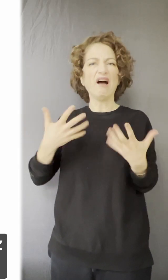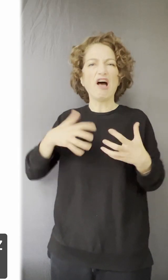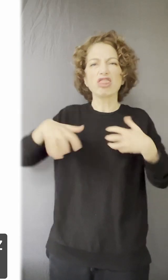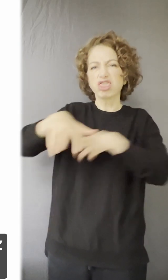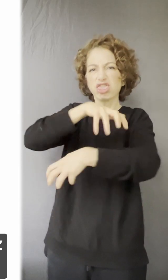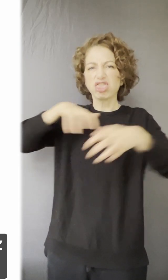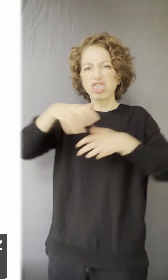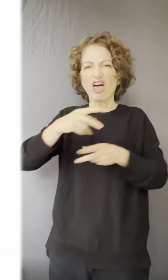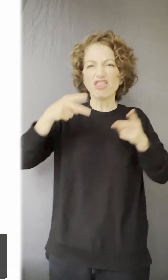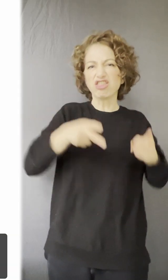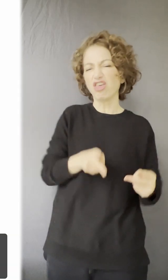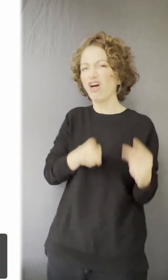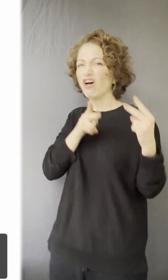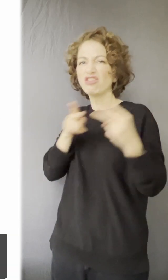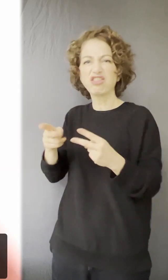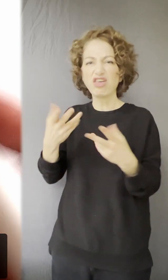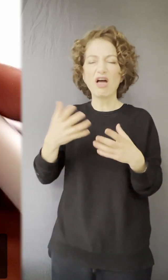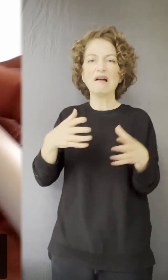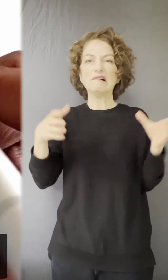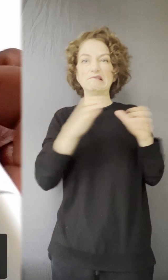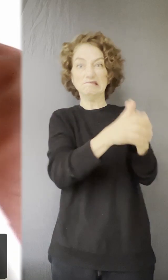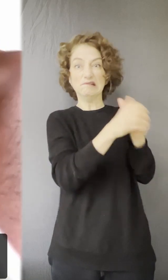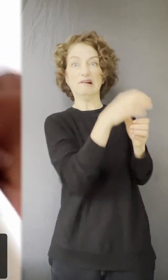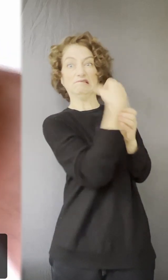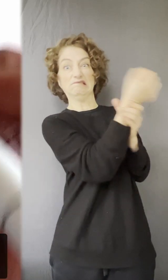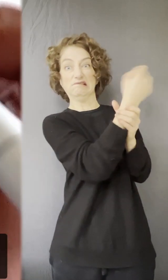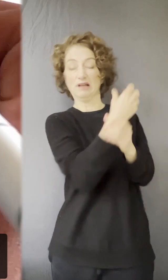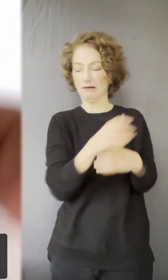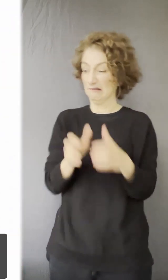class at each other's throats, while the elite